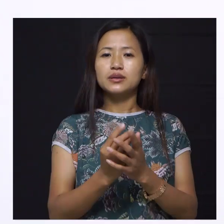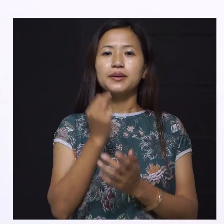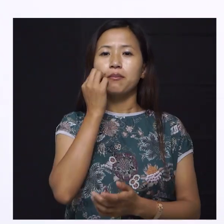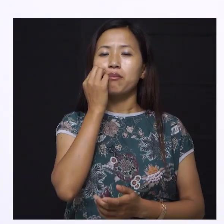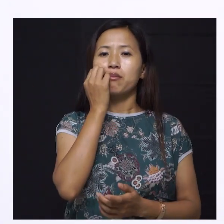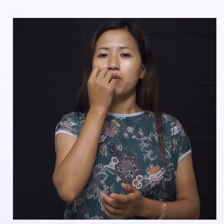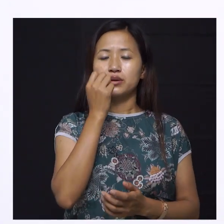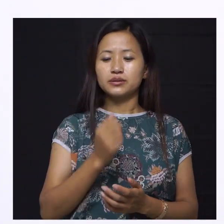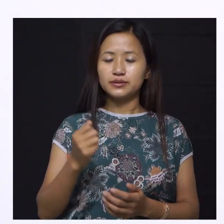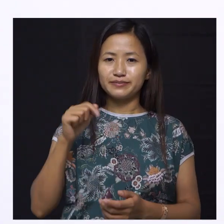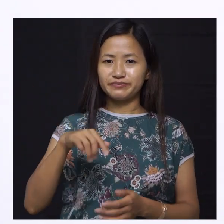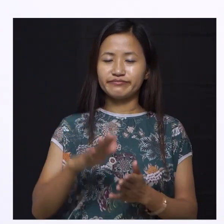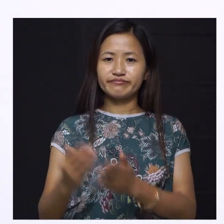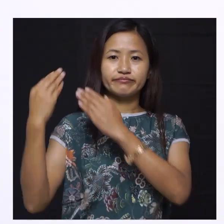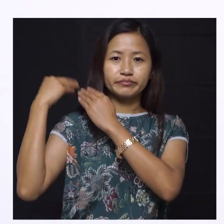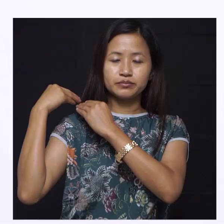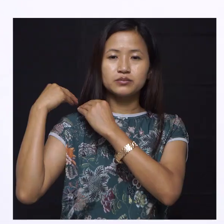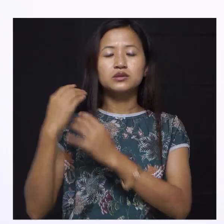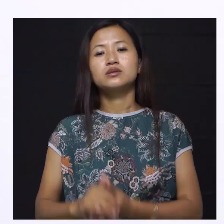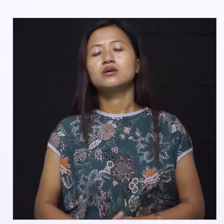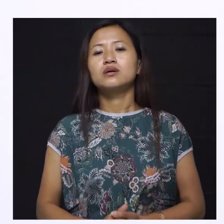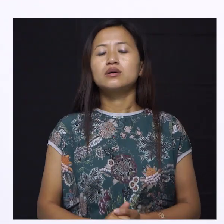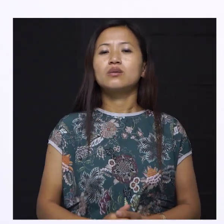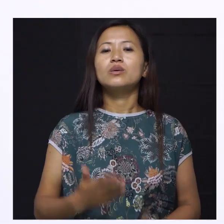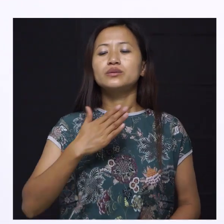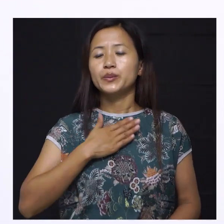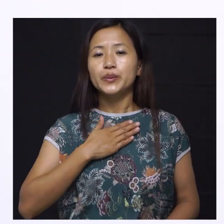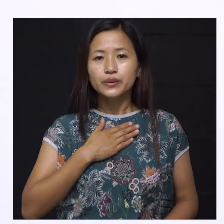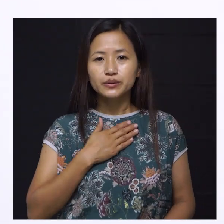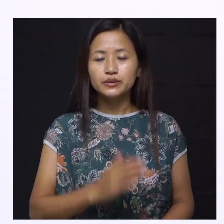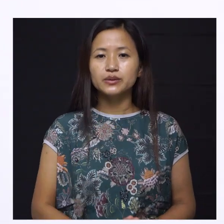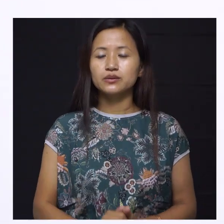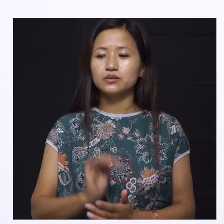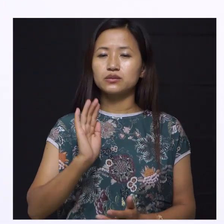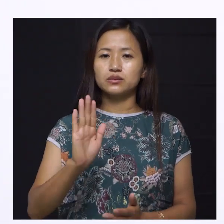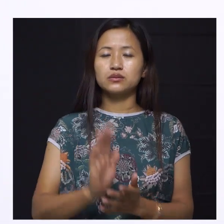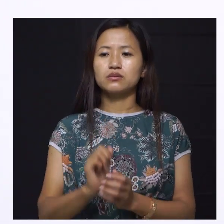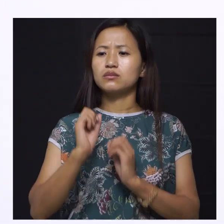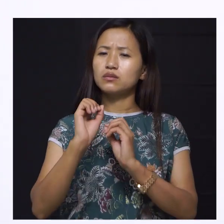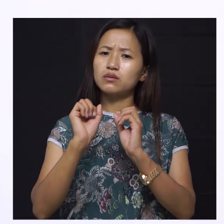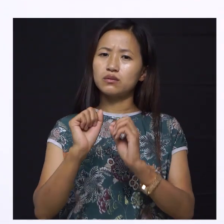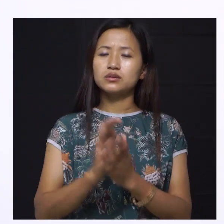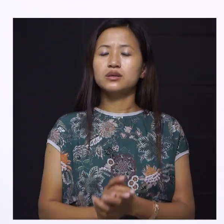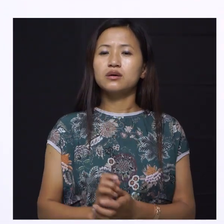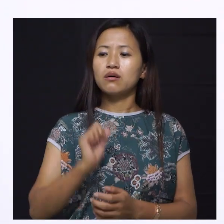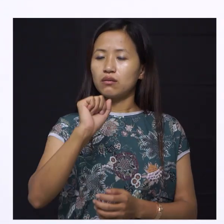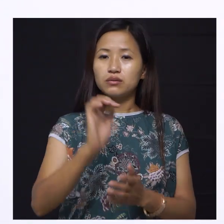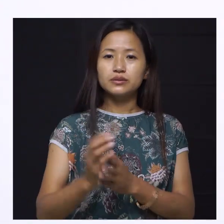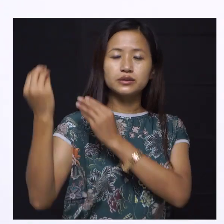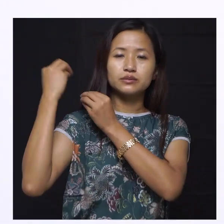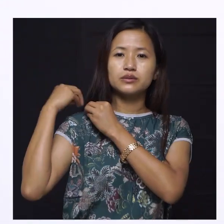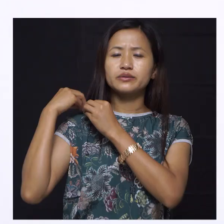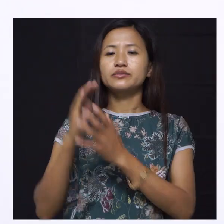his responsibility, right? When you get respect, you also get responsibilities, right?